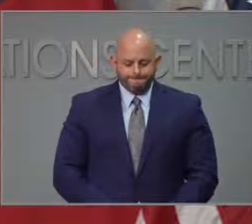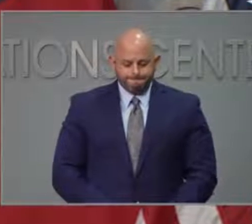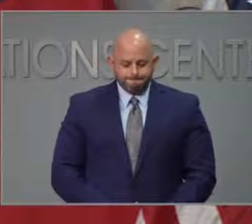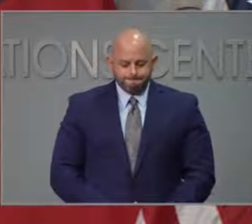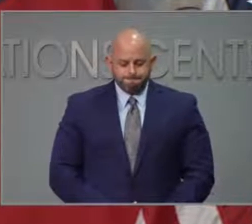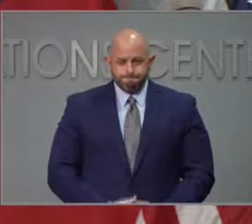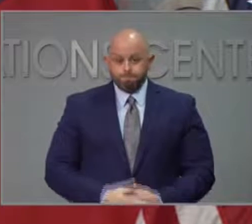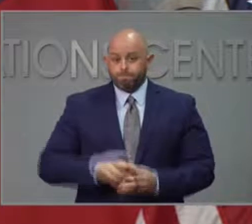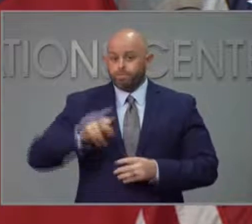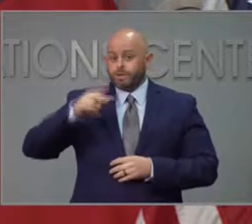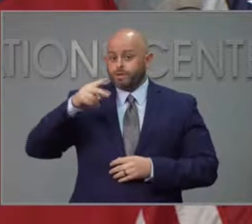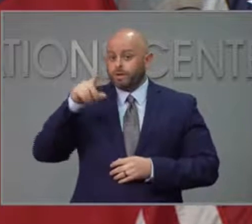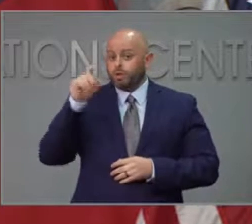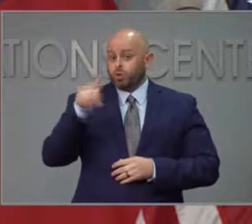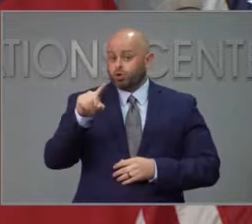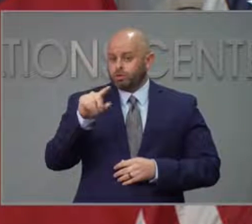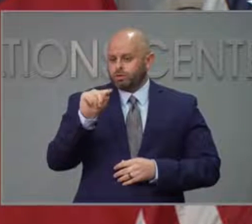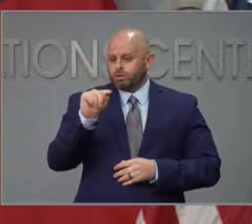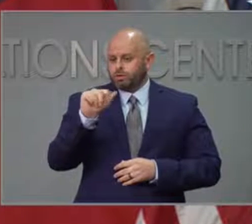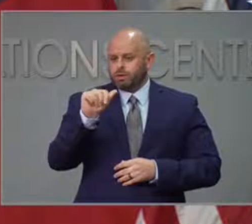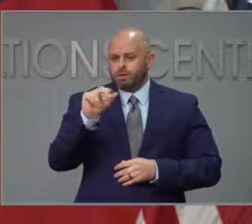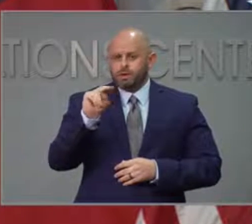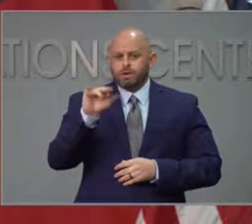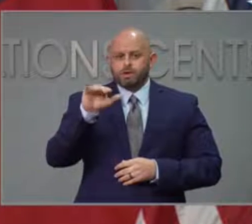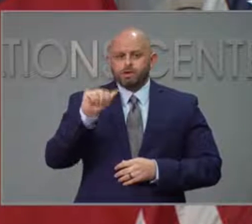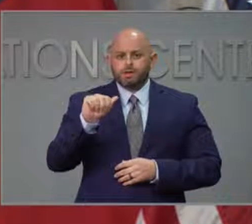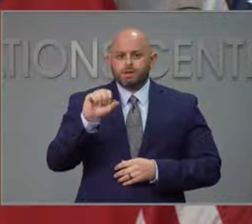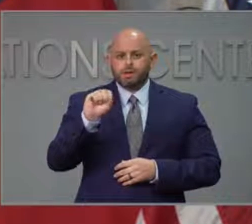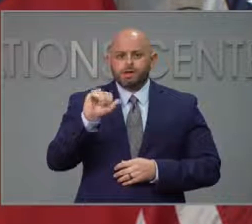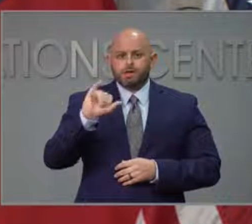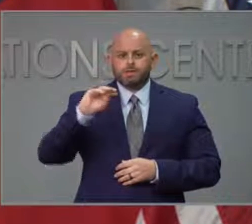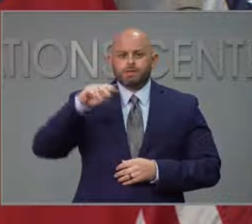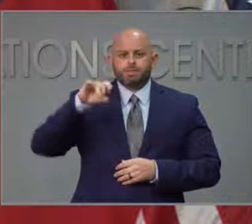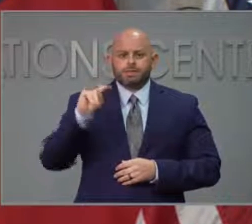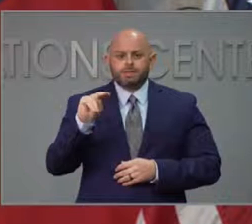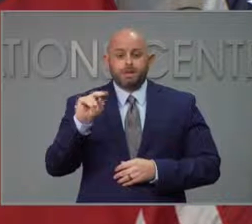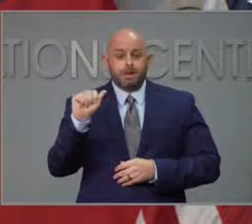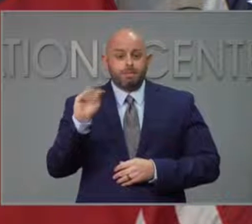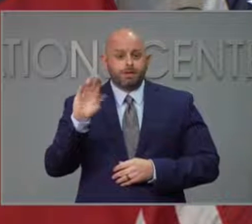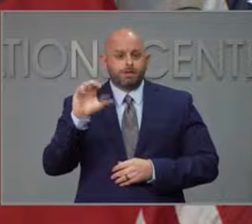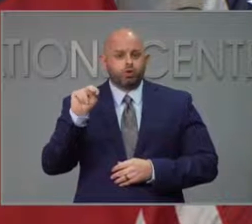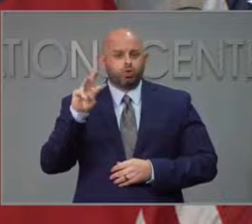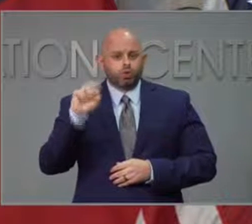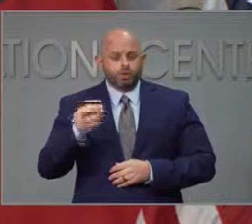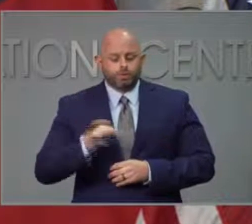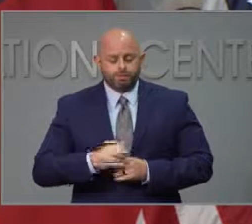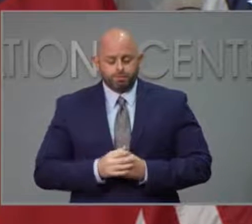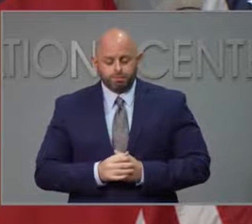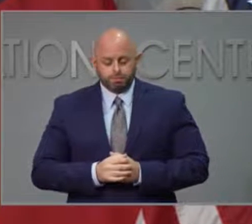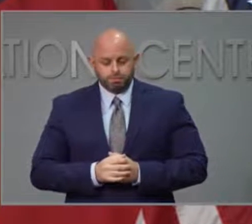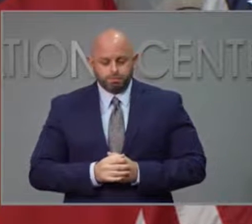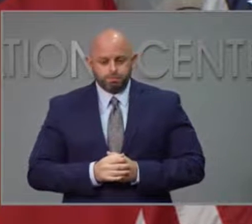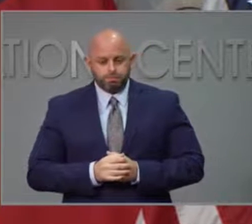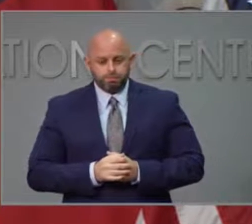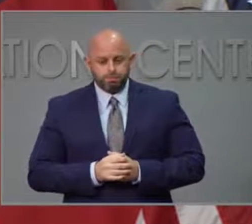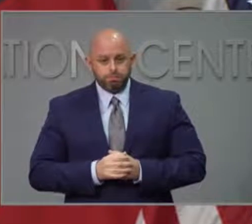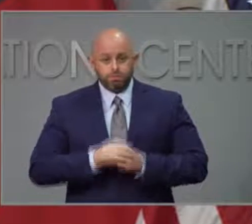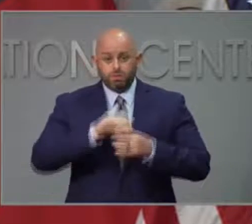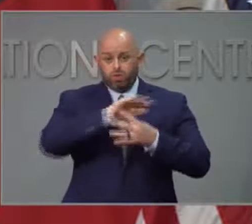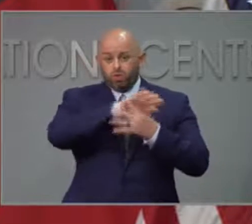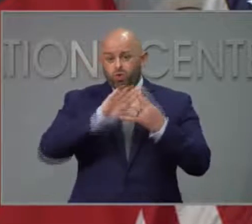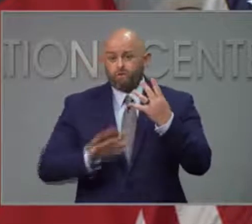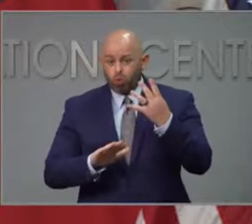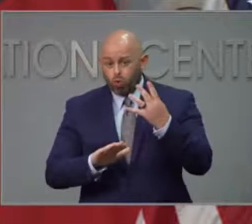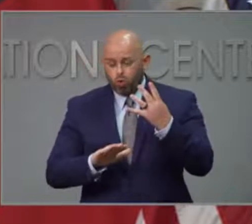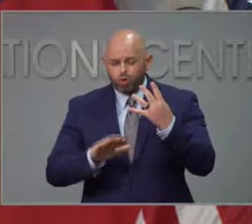We have a follow-up from Tanya Simpson, ABC News. And do you know how late those sites opened? I know that the general